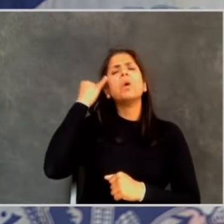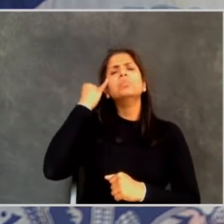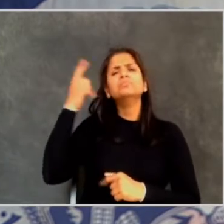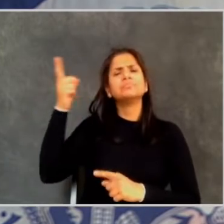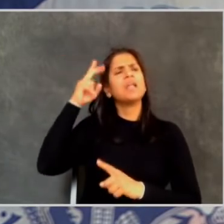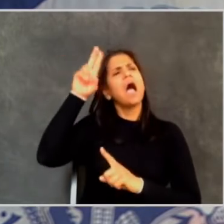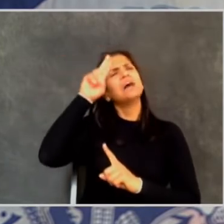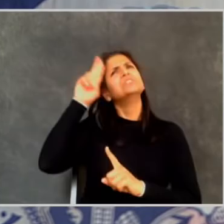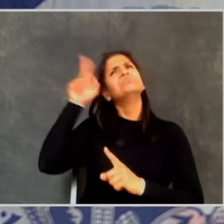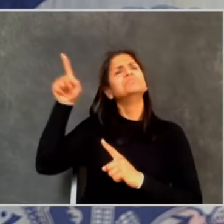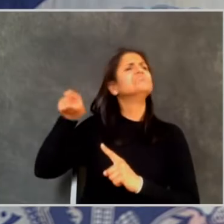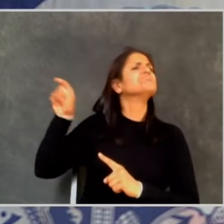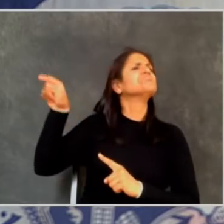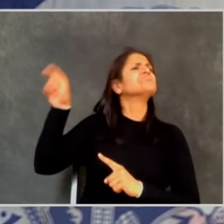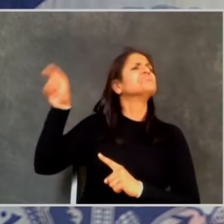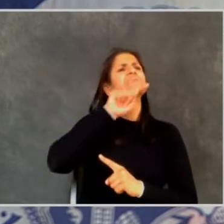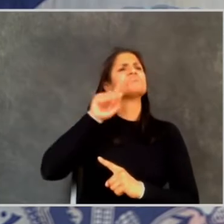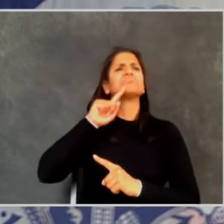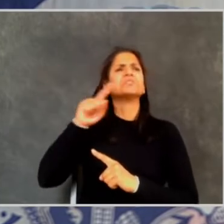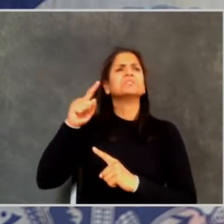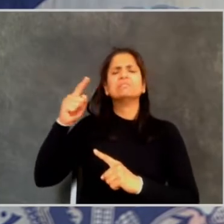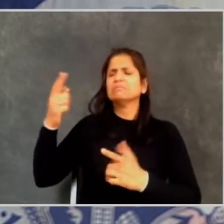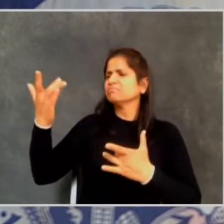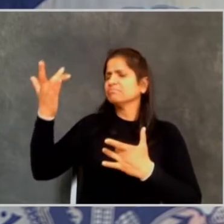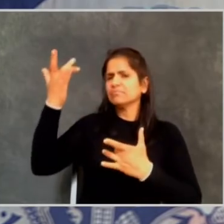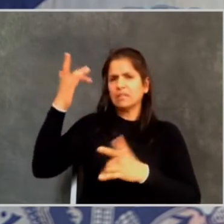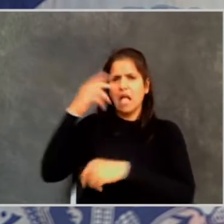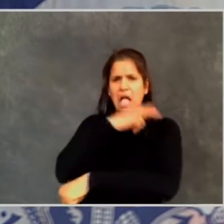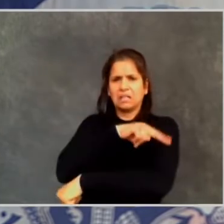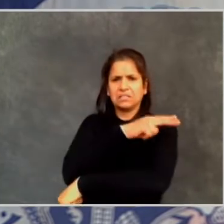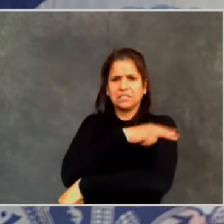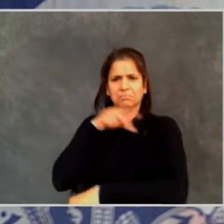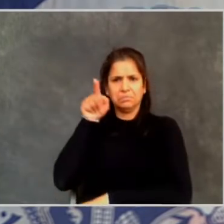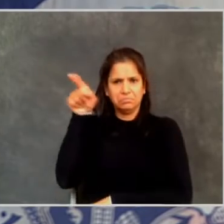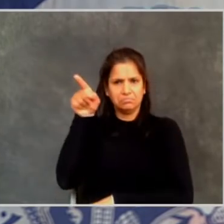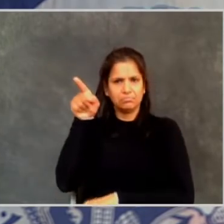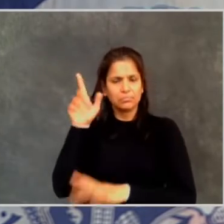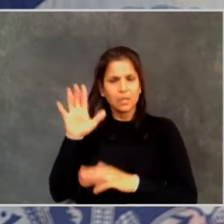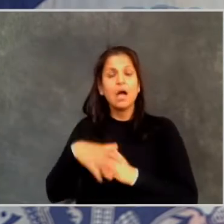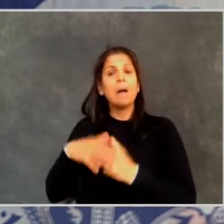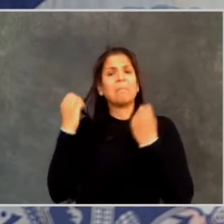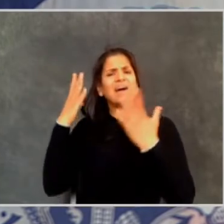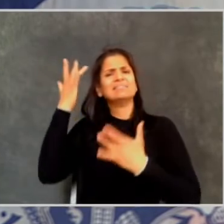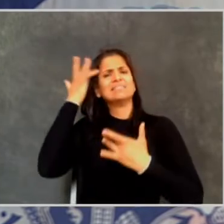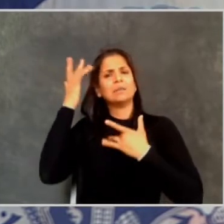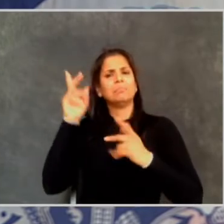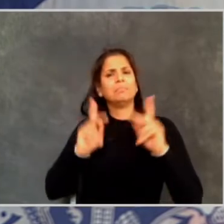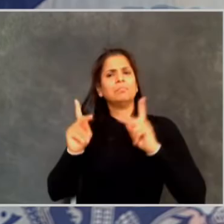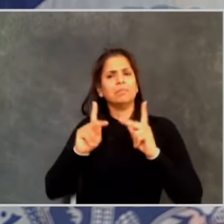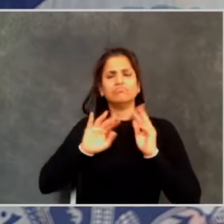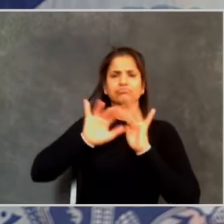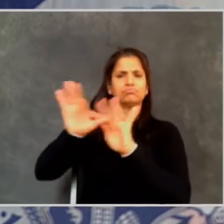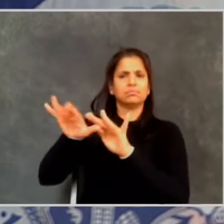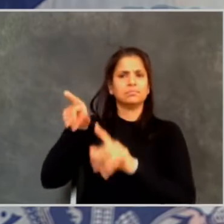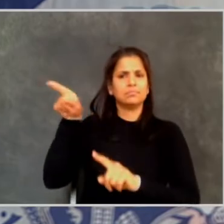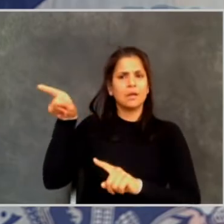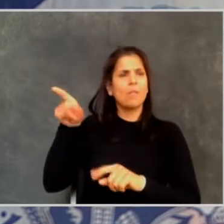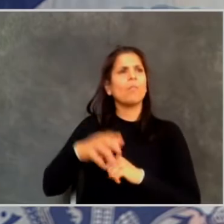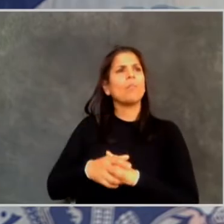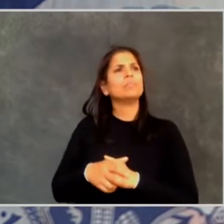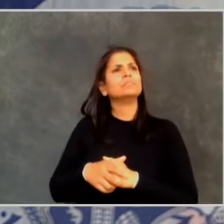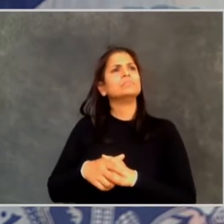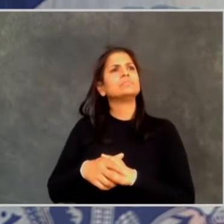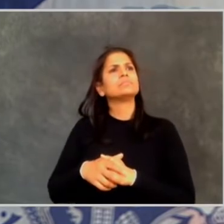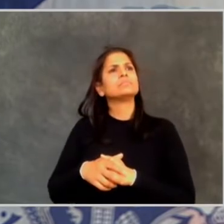compared to normal times. And there's other factors as well, but it's not as simple as the information that we would normally rely on